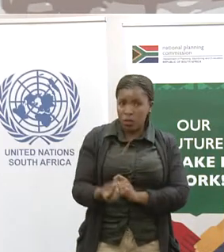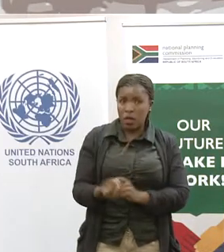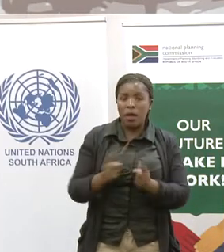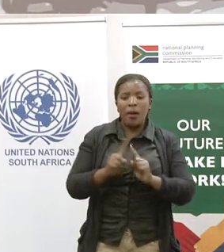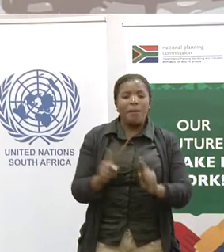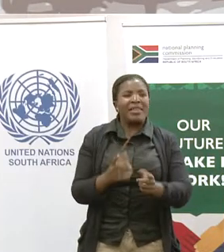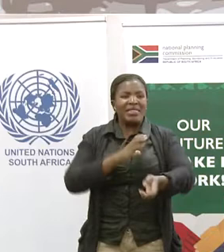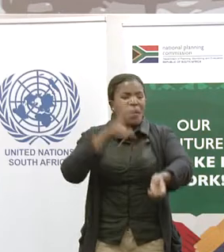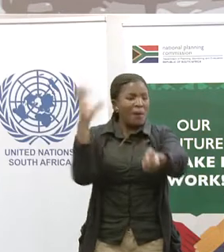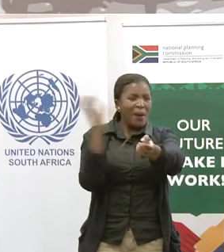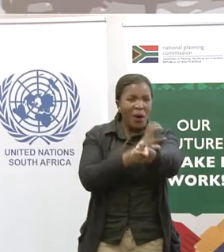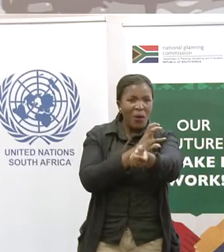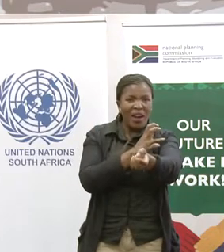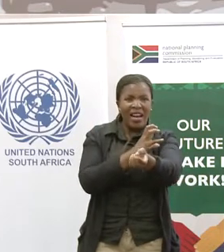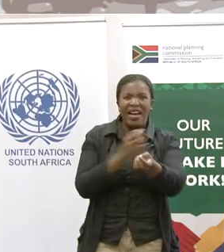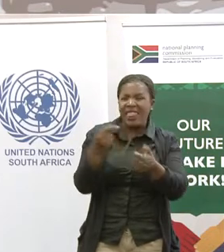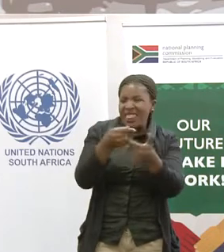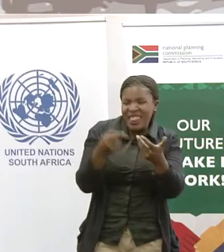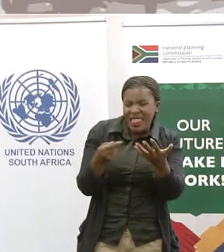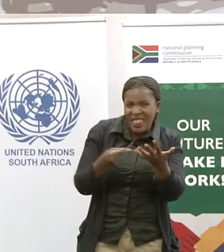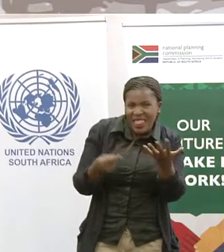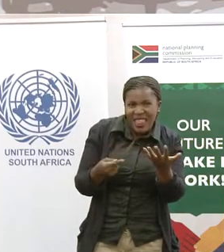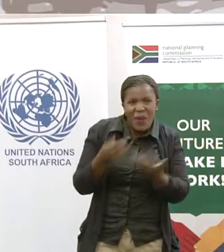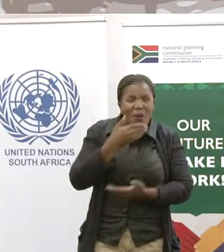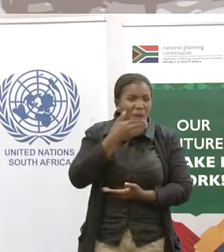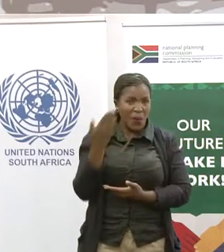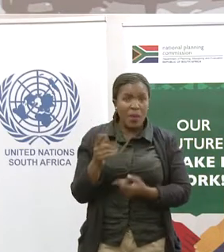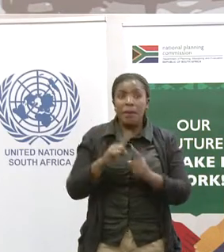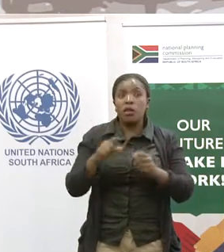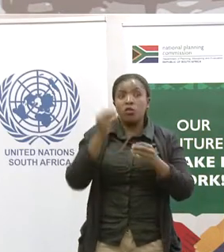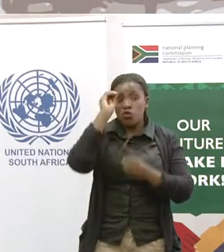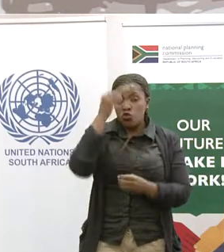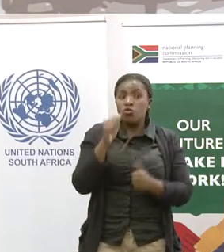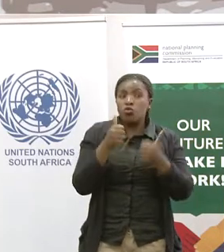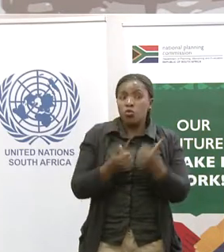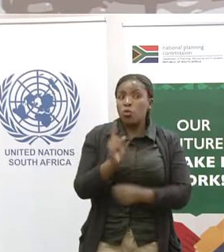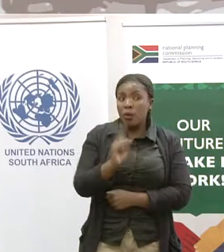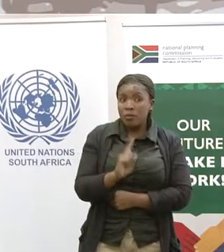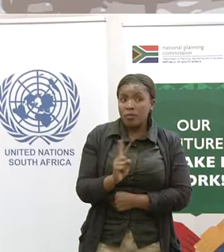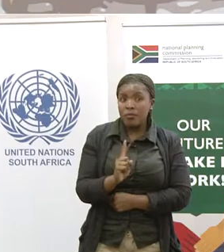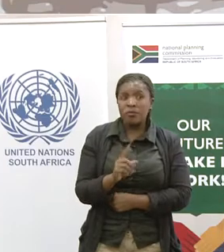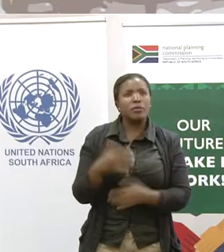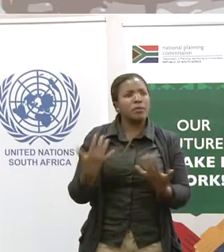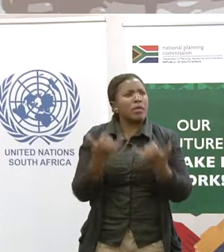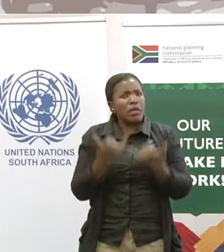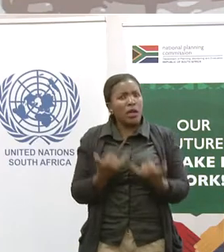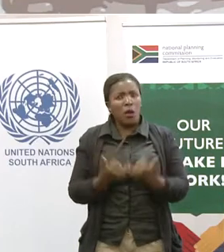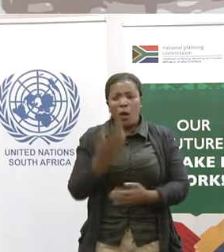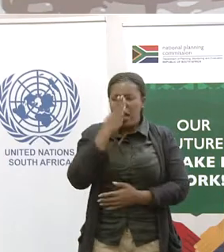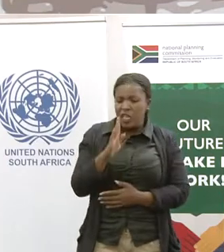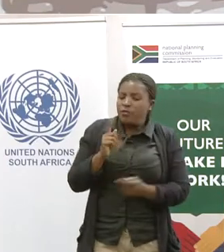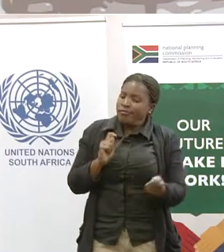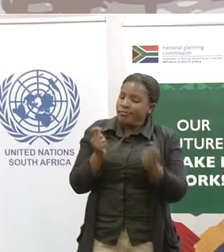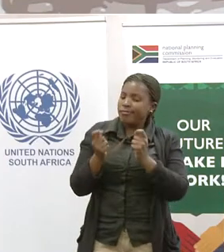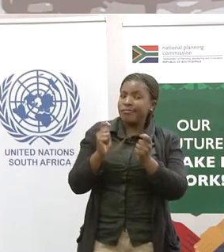of capacity in certain sectors. The good news is that today, attitudes are slowly